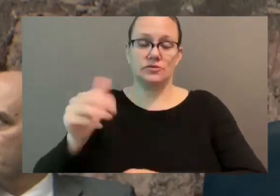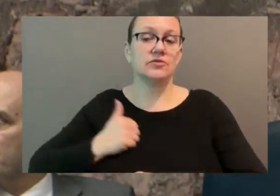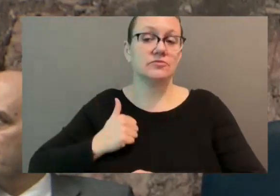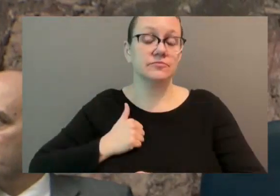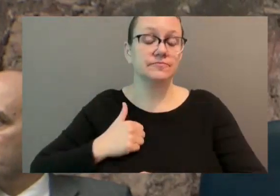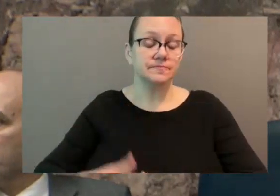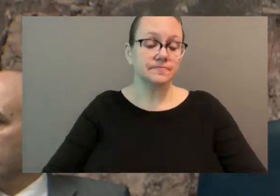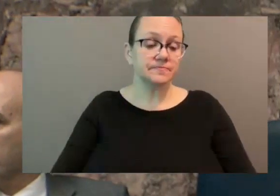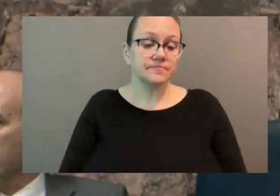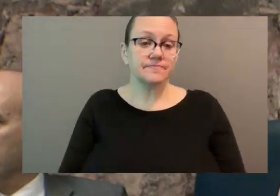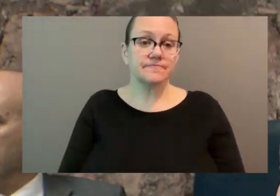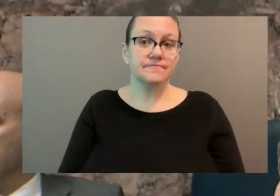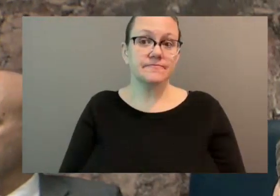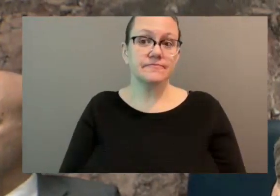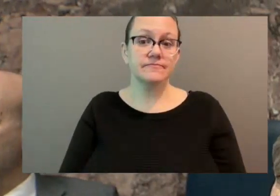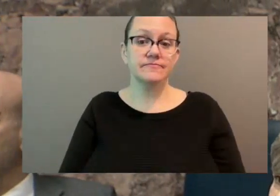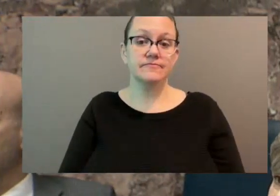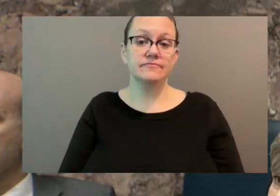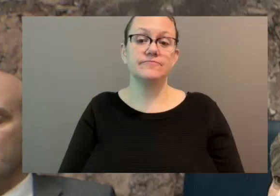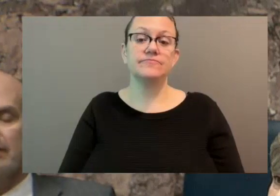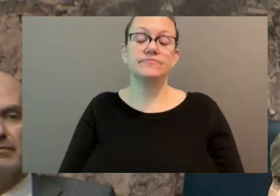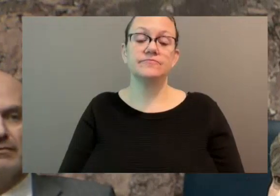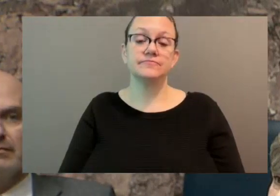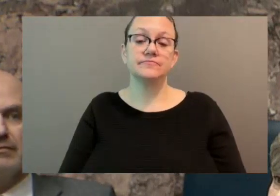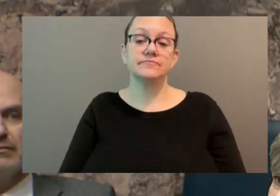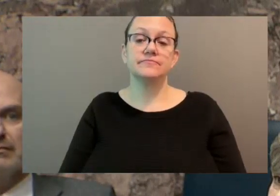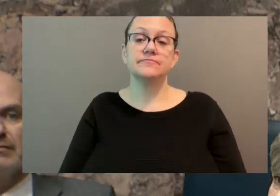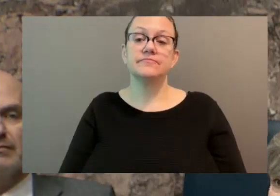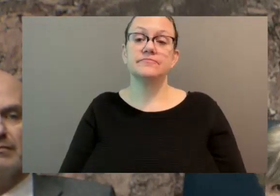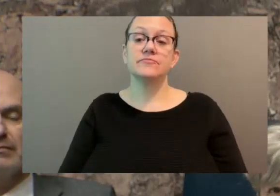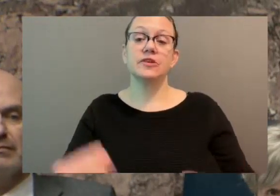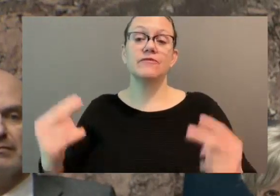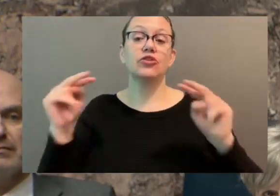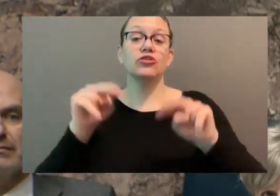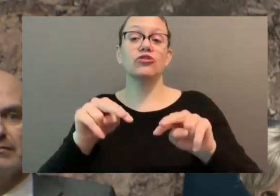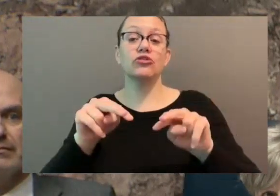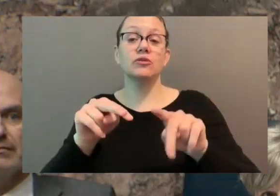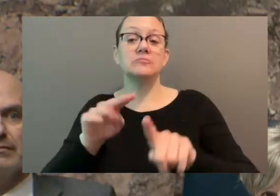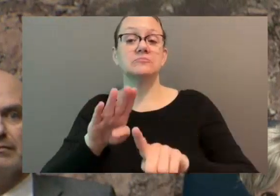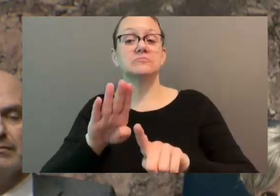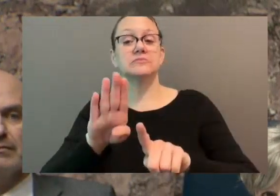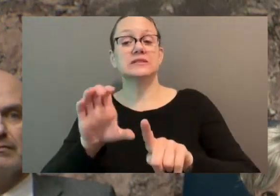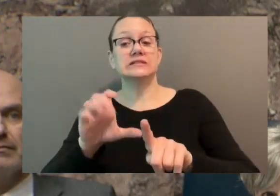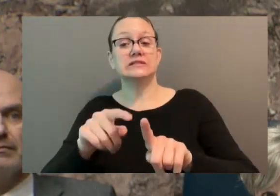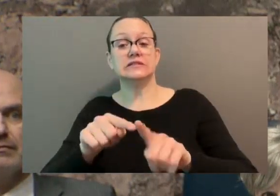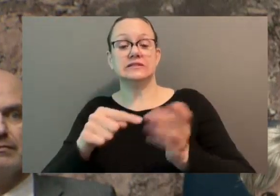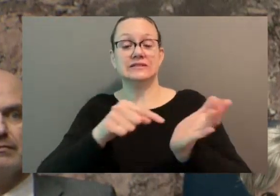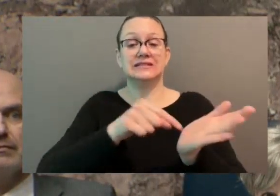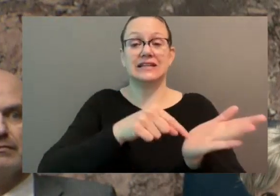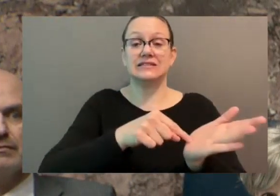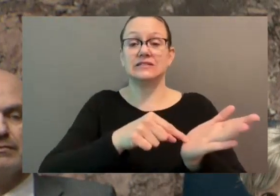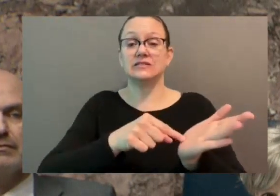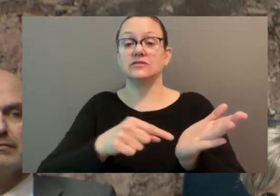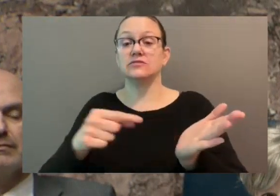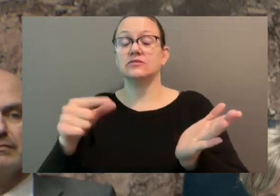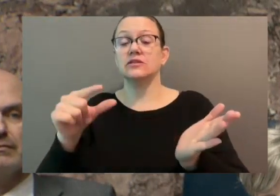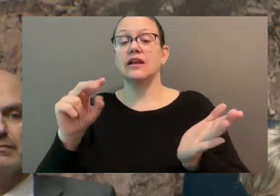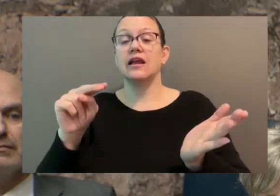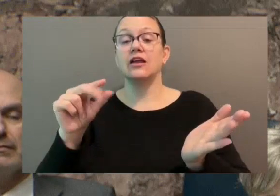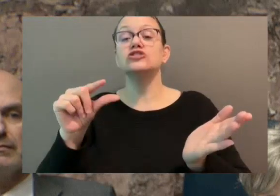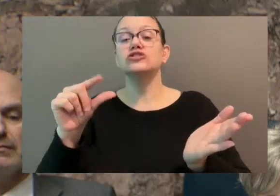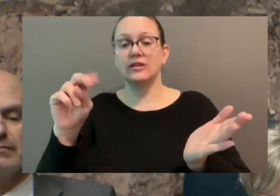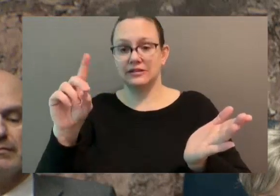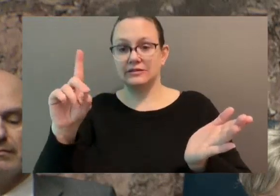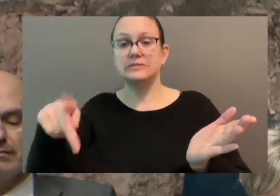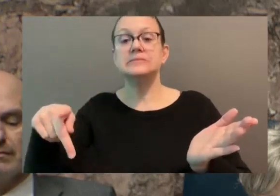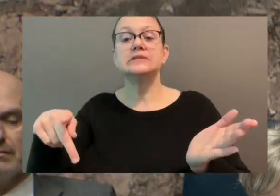Our debt to GDP ratio is one of the lowest in the country, and our interest bite is the lowest. Actually, last month, the member must have